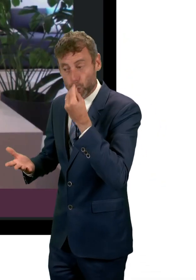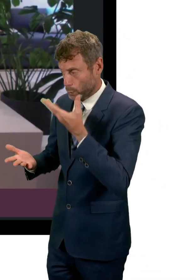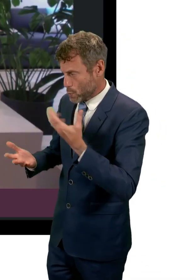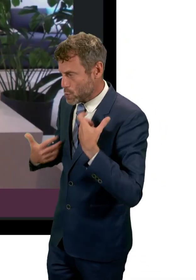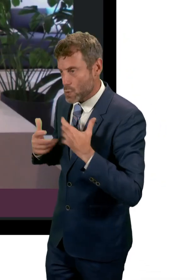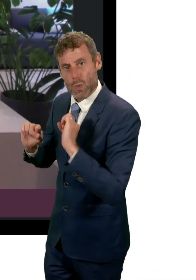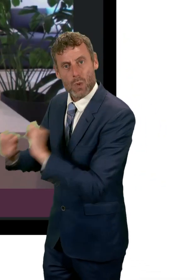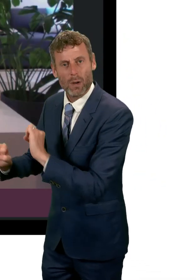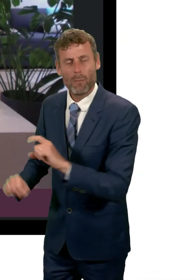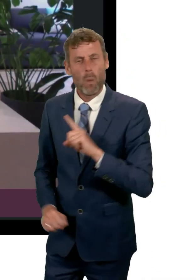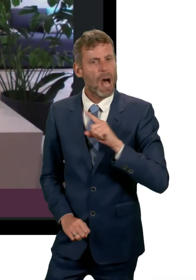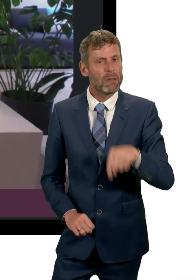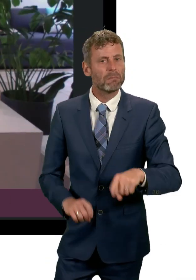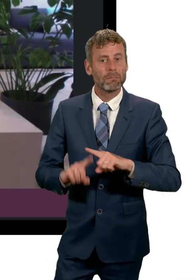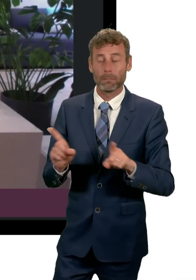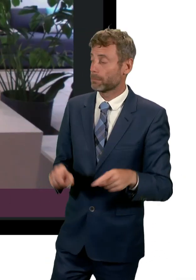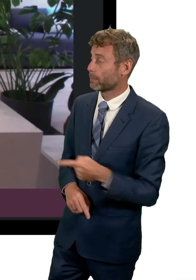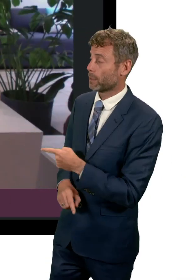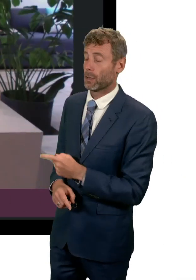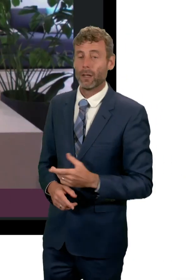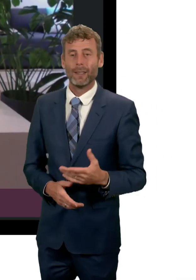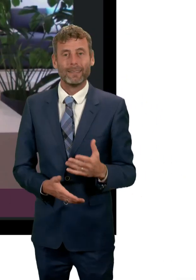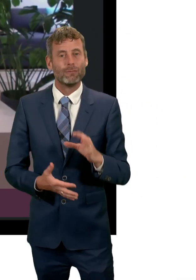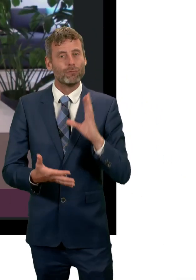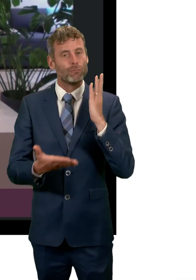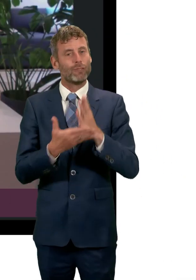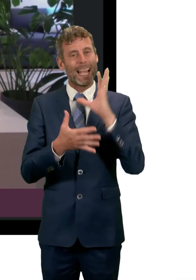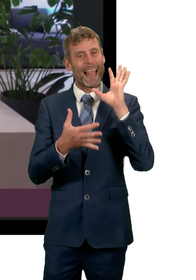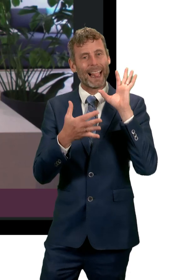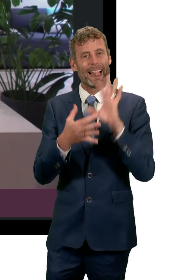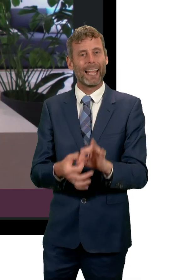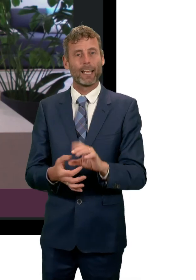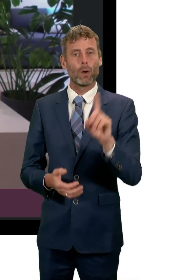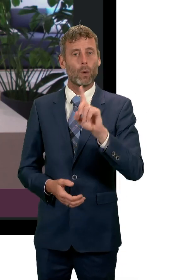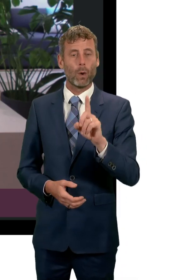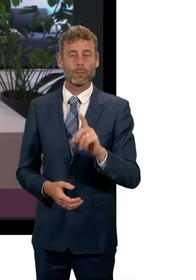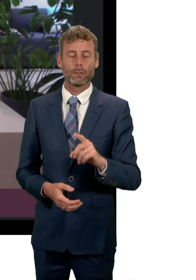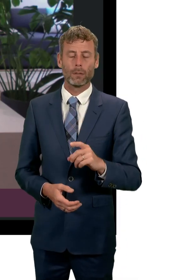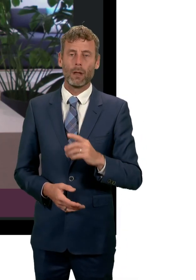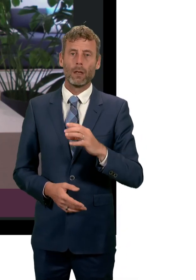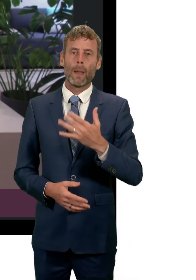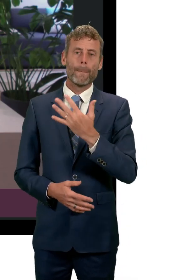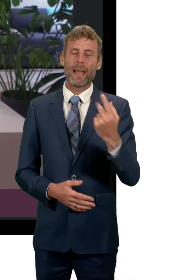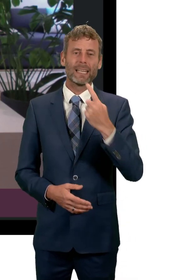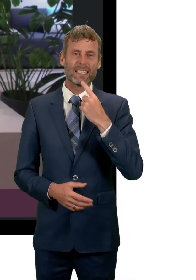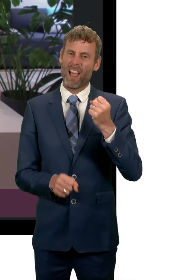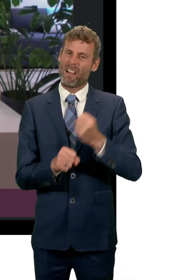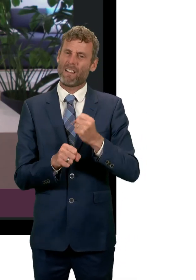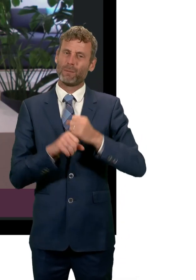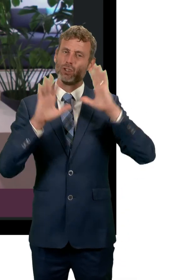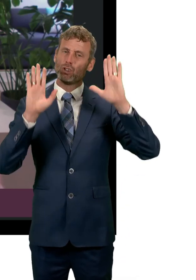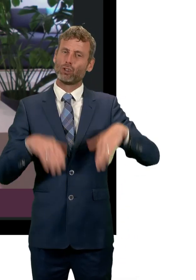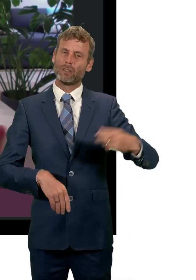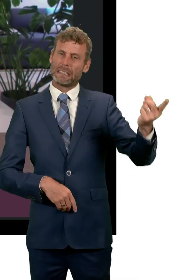the capacity to actually respond to anything. And so freedom of choice is actually a myth for many people. It's no